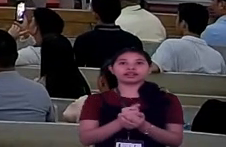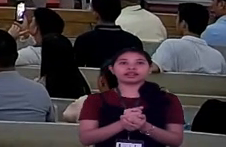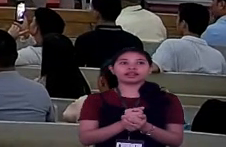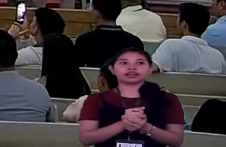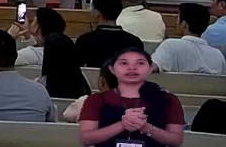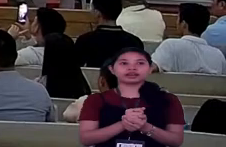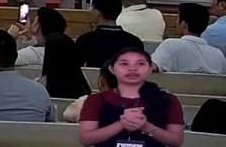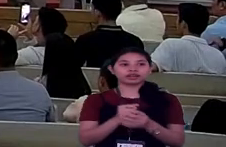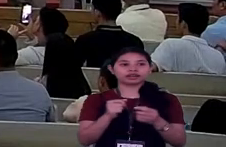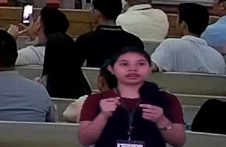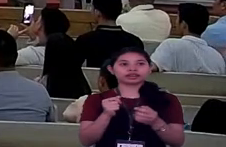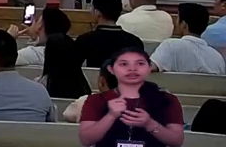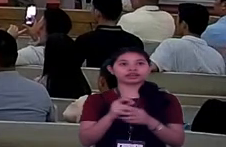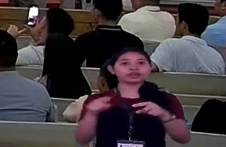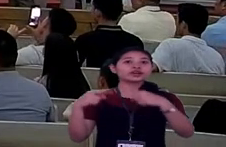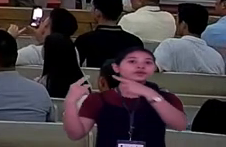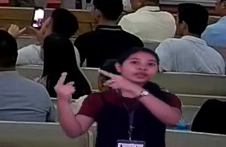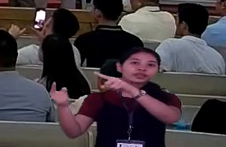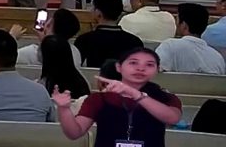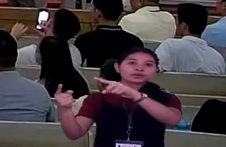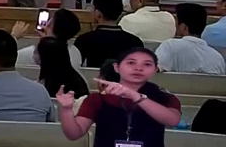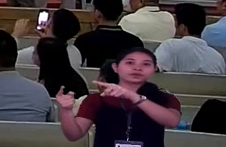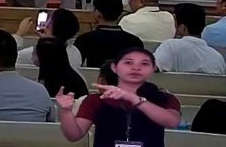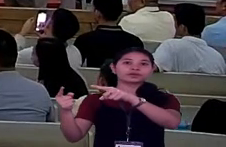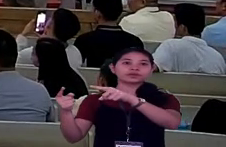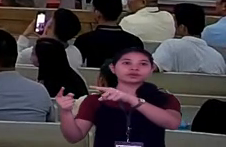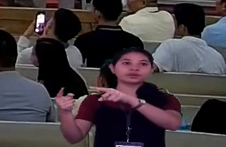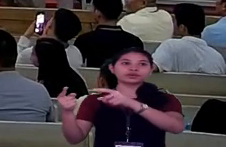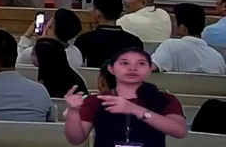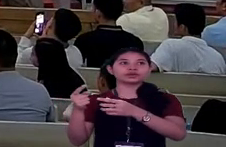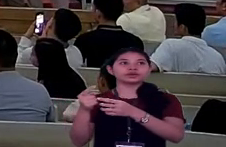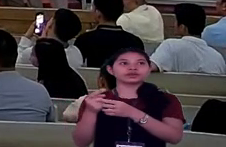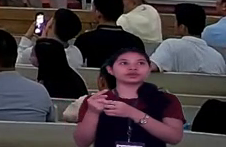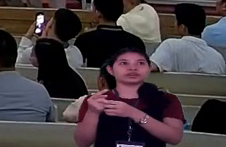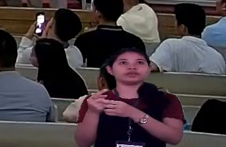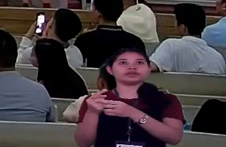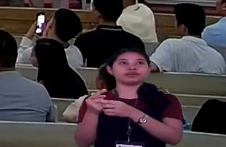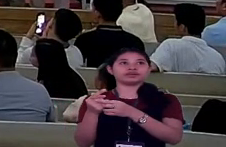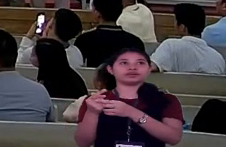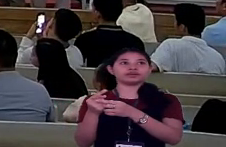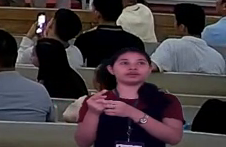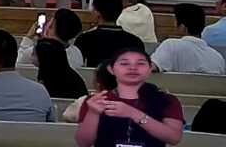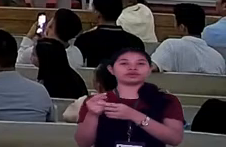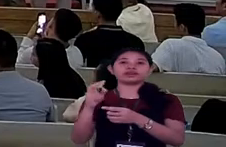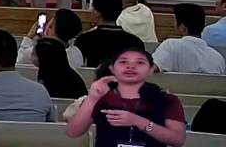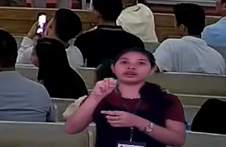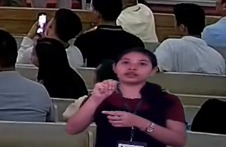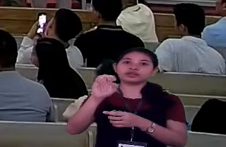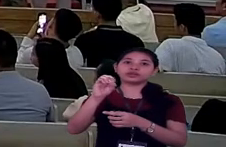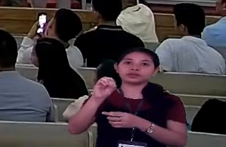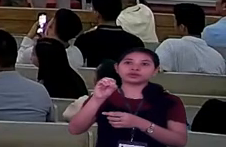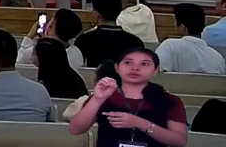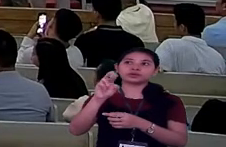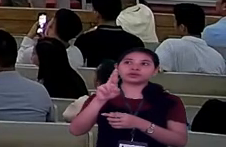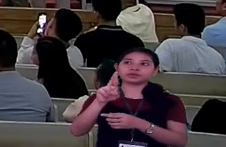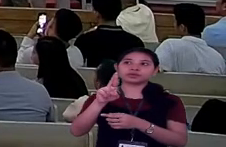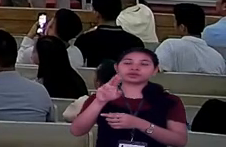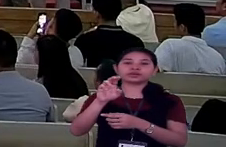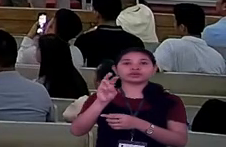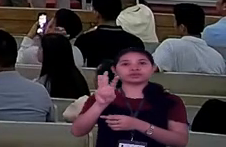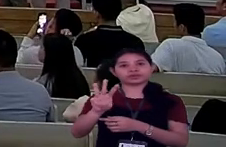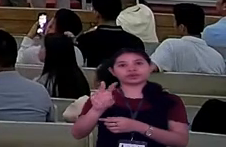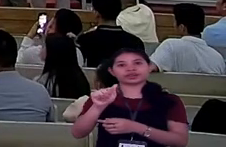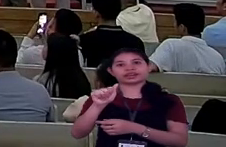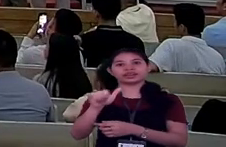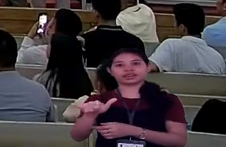Enrique Floranda. Your missionary to a rich country but spiritually dying country, Norway, Europe. Thank you so much.